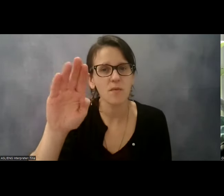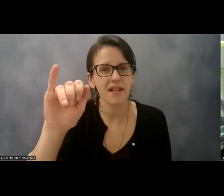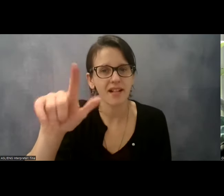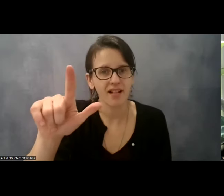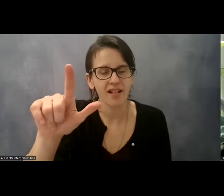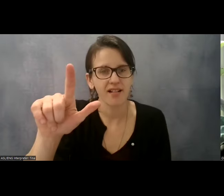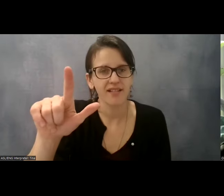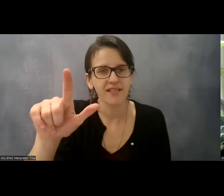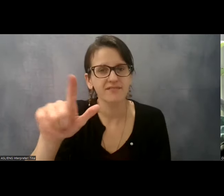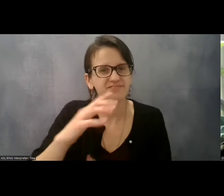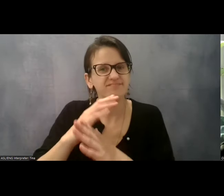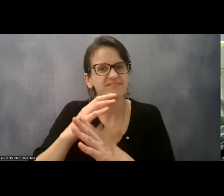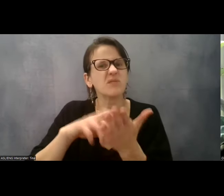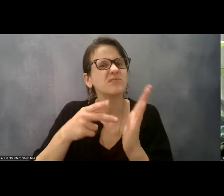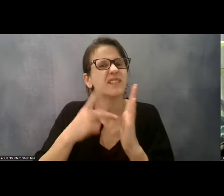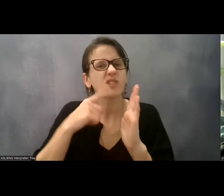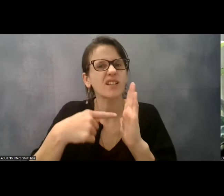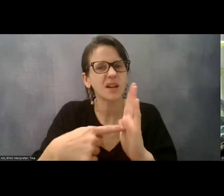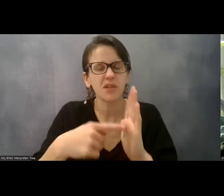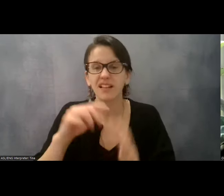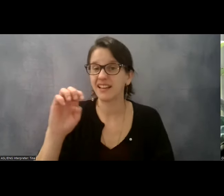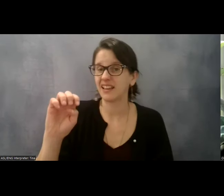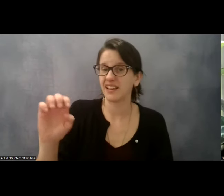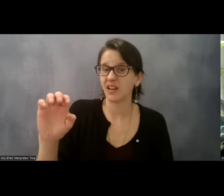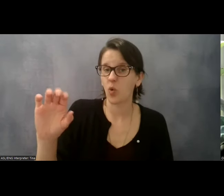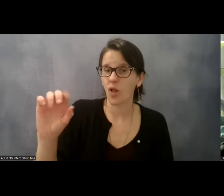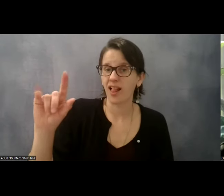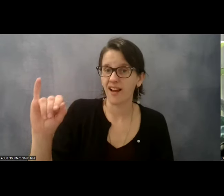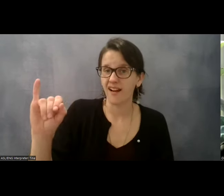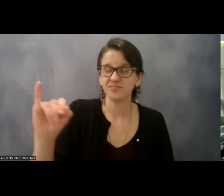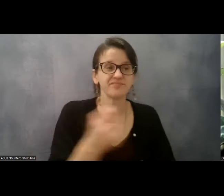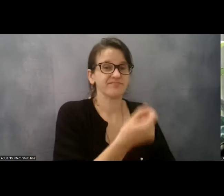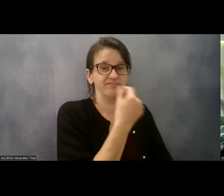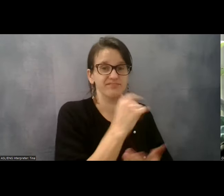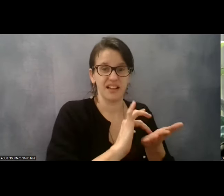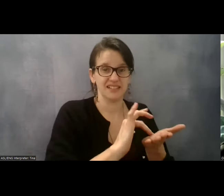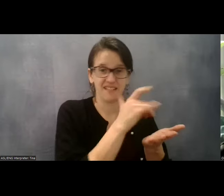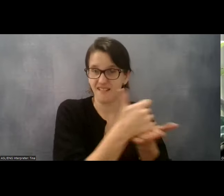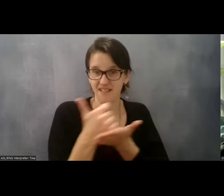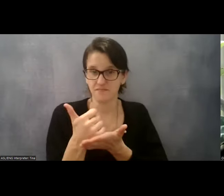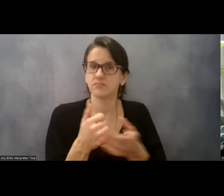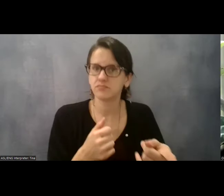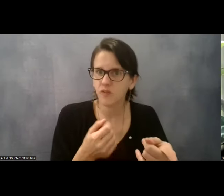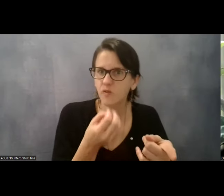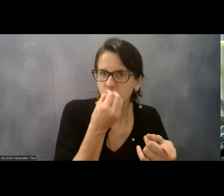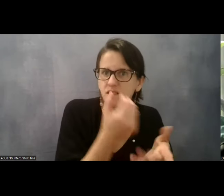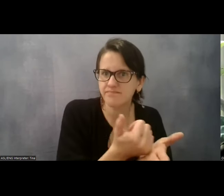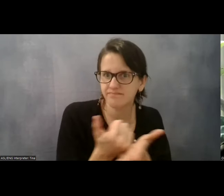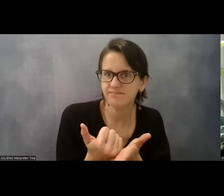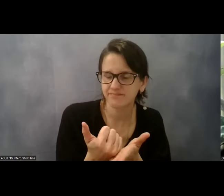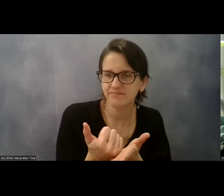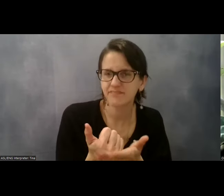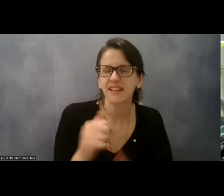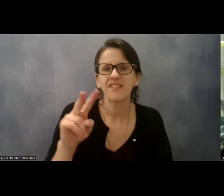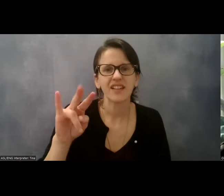even multi-drug-resistant strains of E. coli, candida, and intestinal parasites and viruses. This